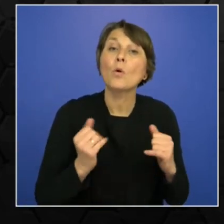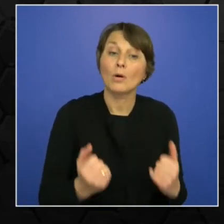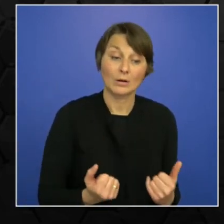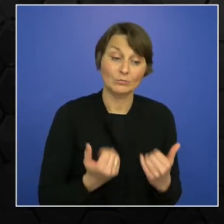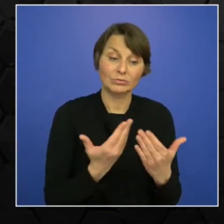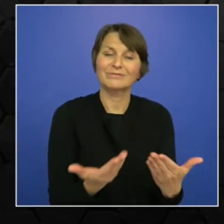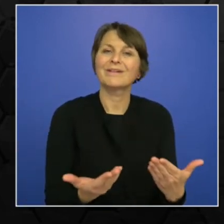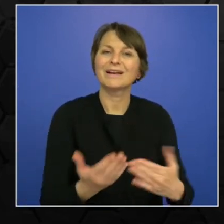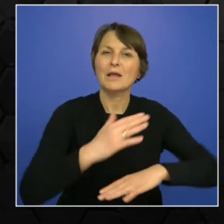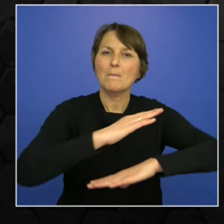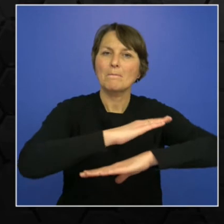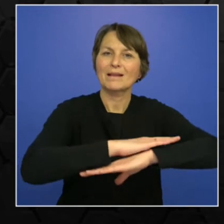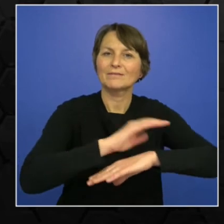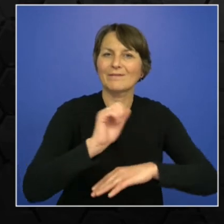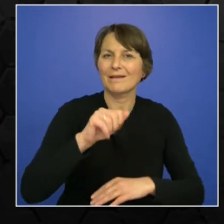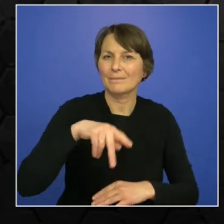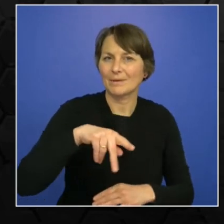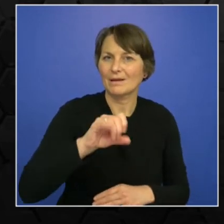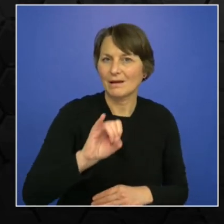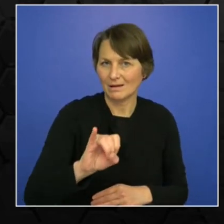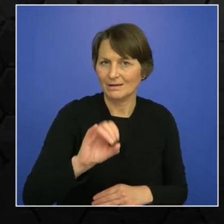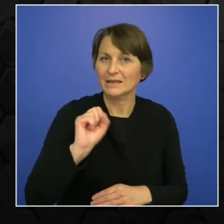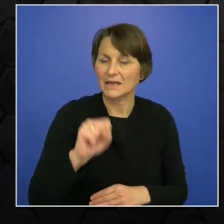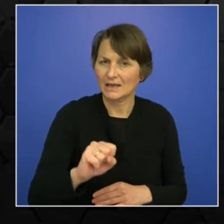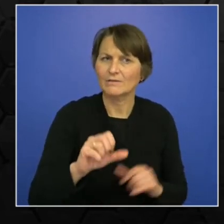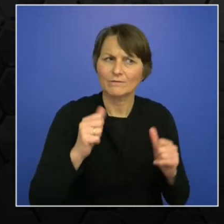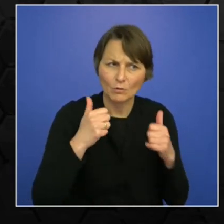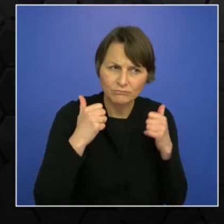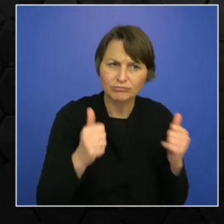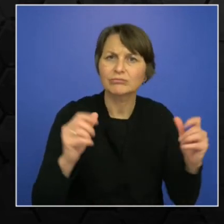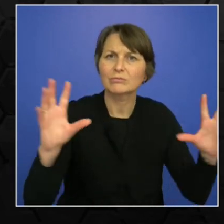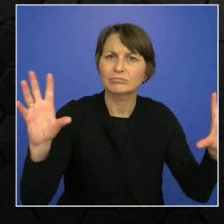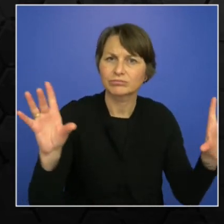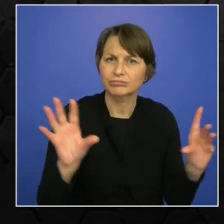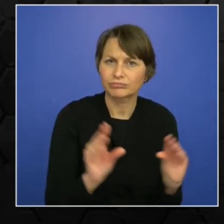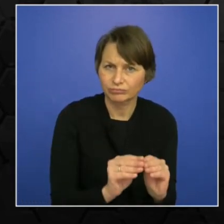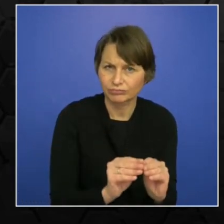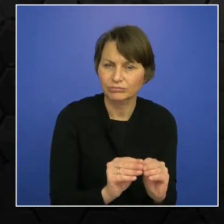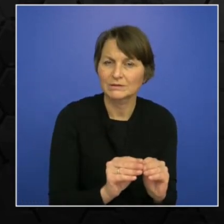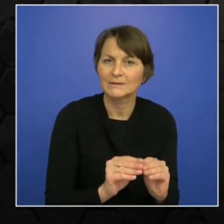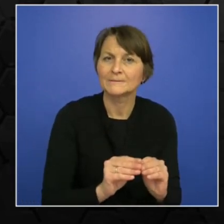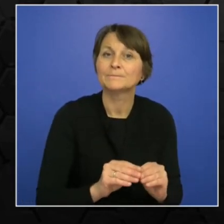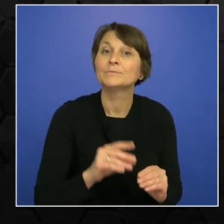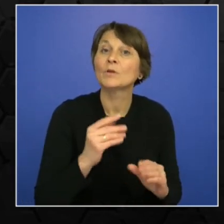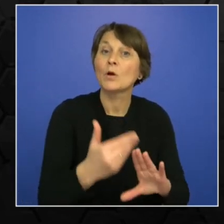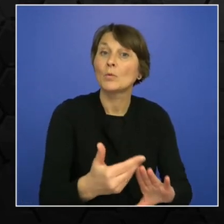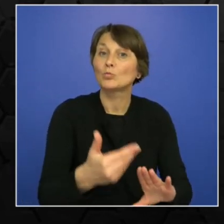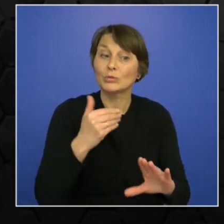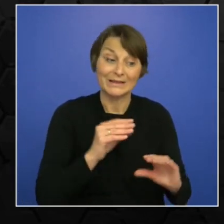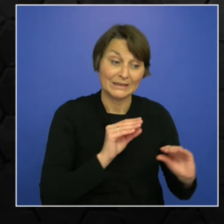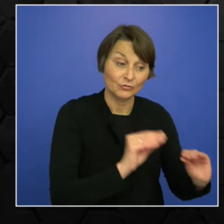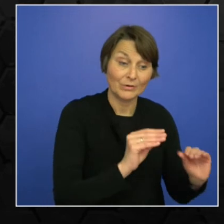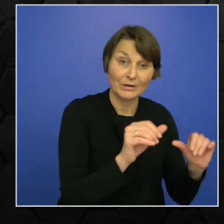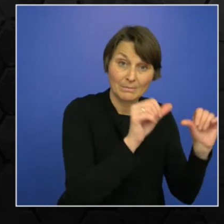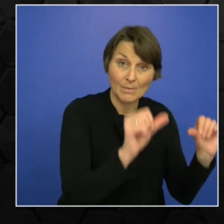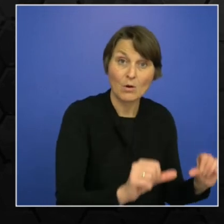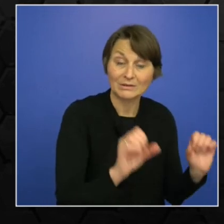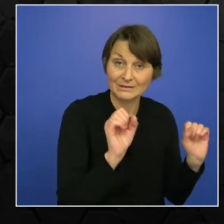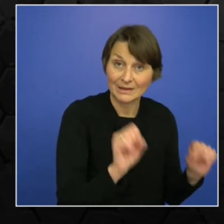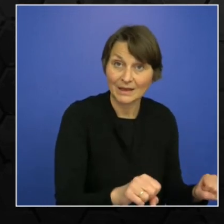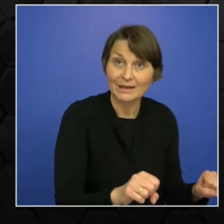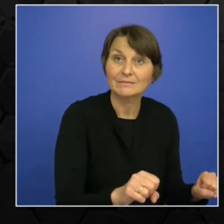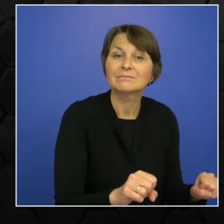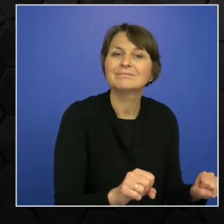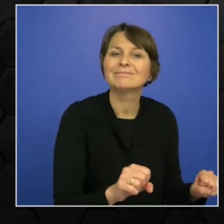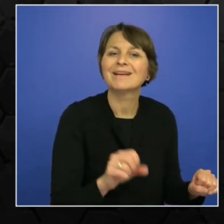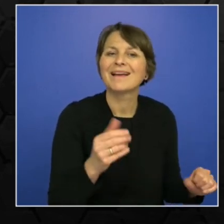inference. So the workflow is as follows. You can use your pre-trained or retrained models. TF-Lite also provides you the